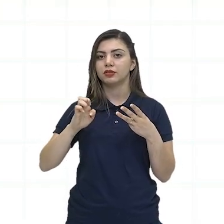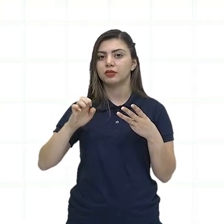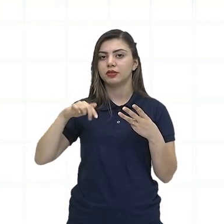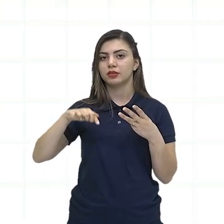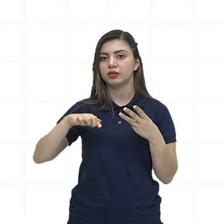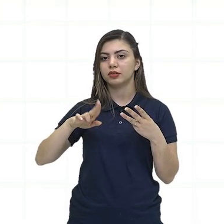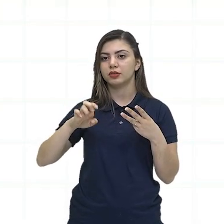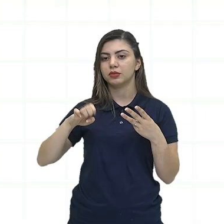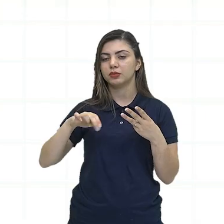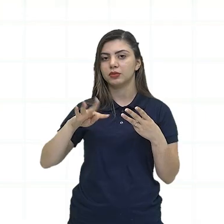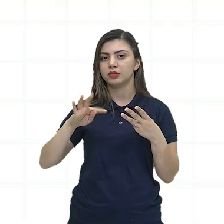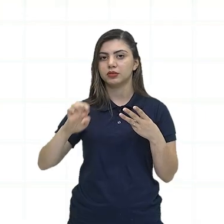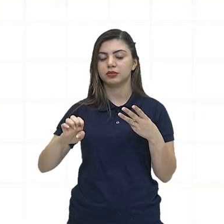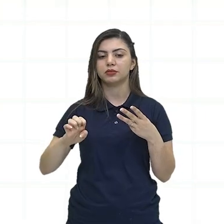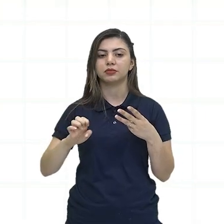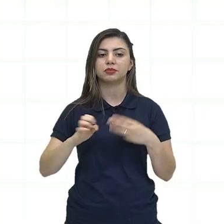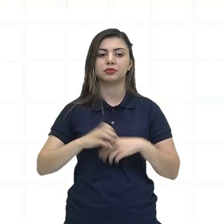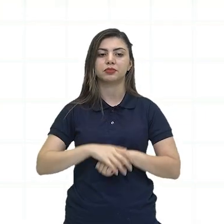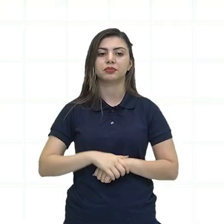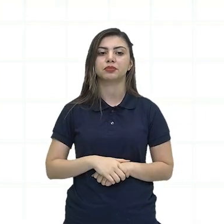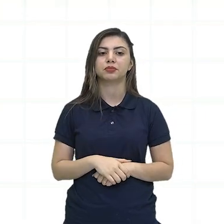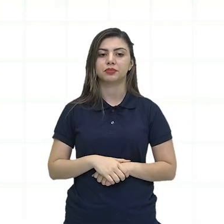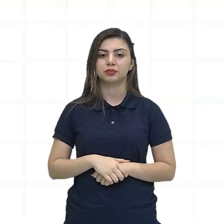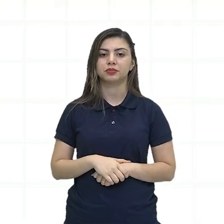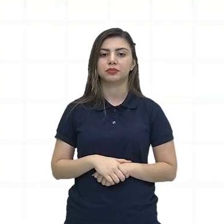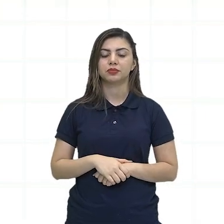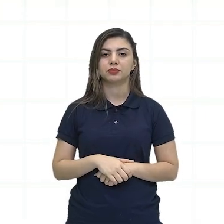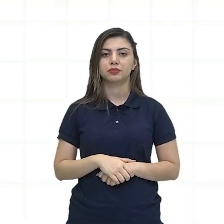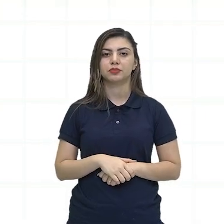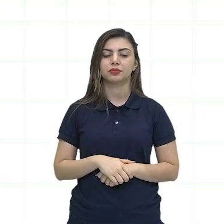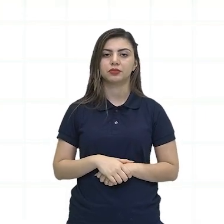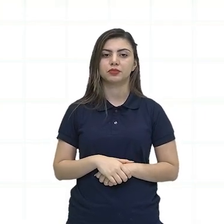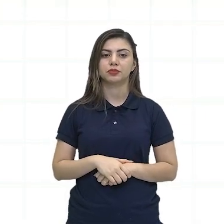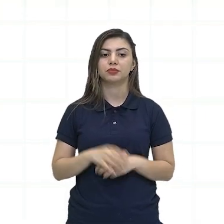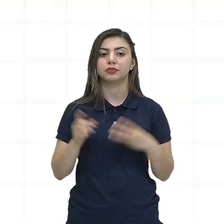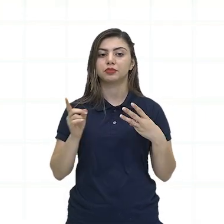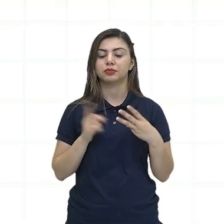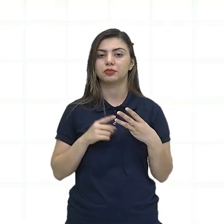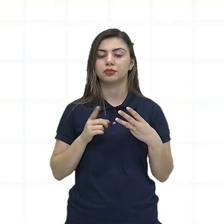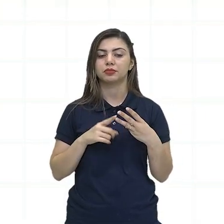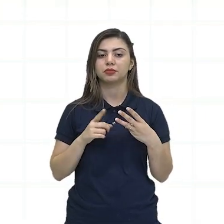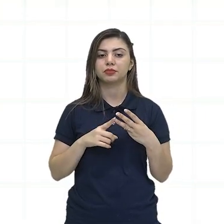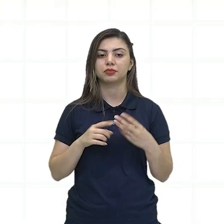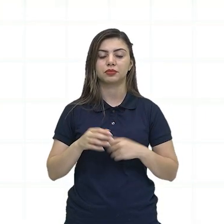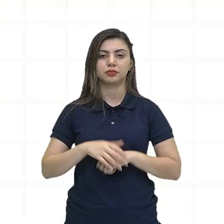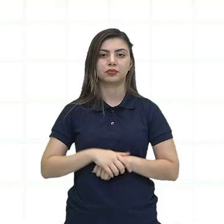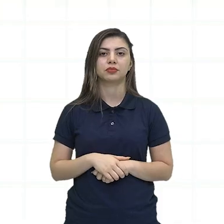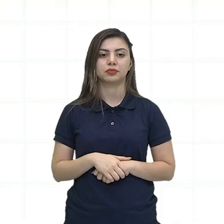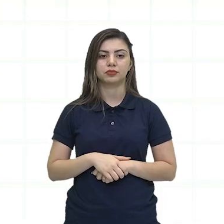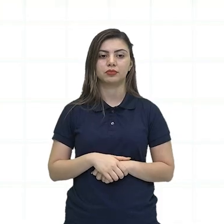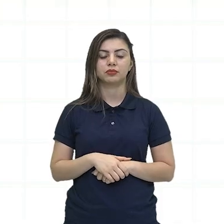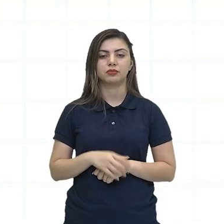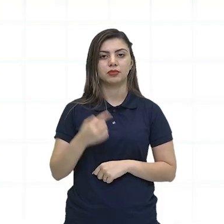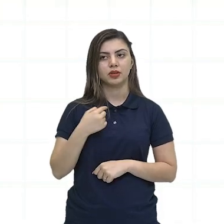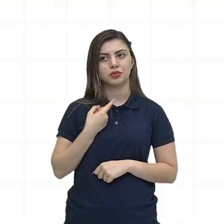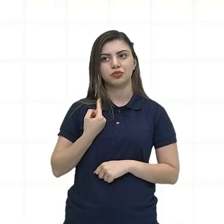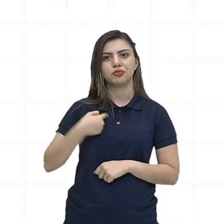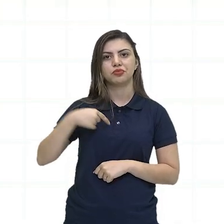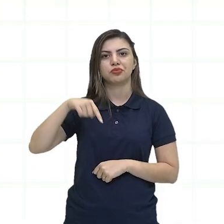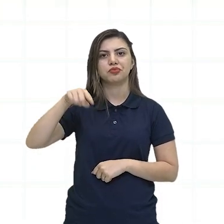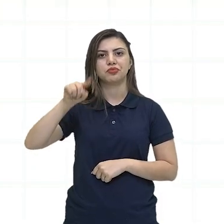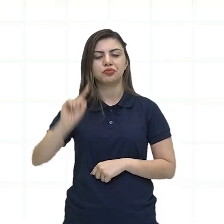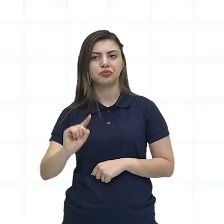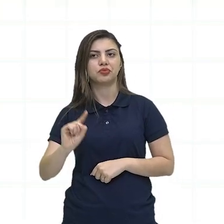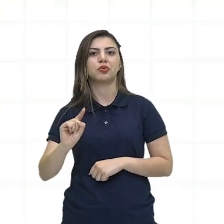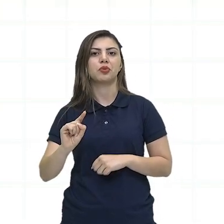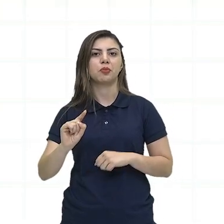frequentemente. I often go to the gym after work. Eu geralmente vou para a academia